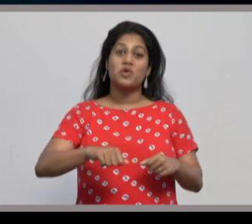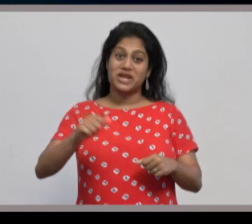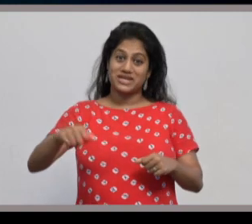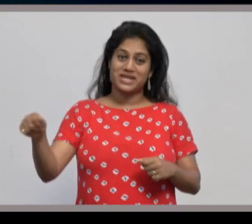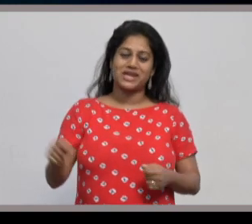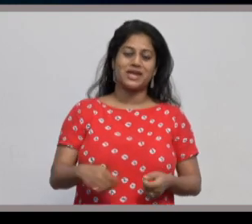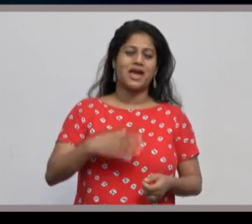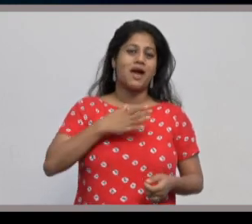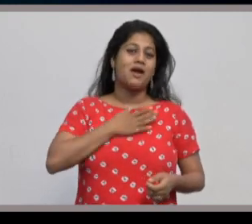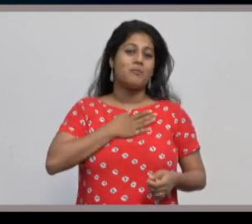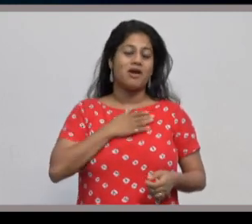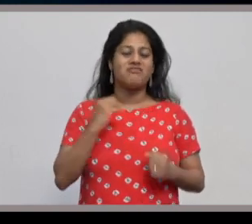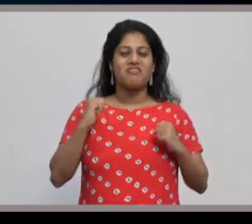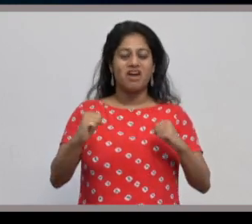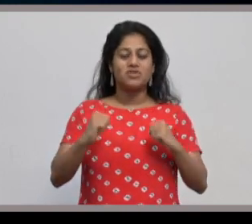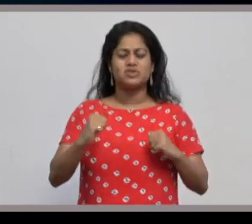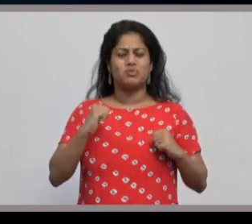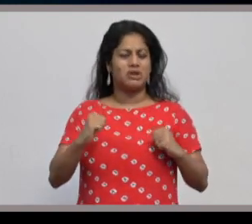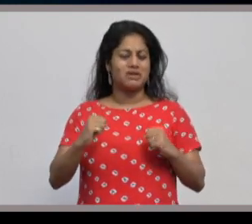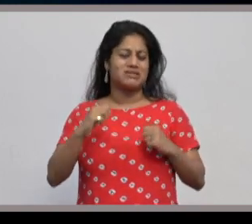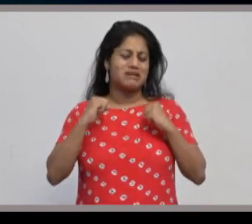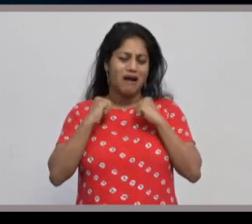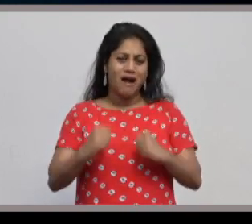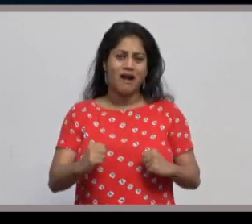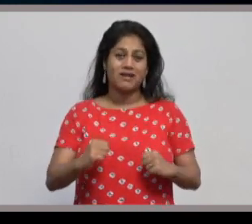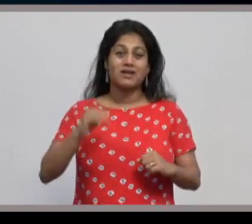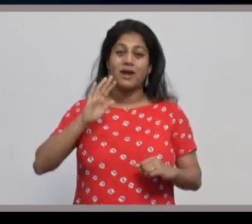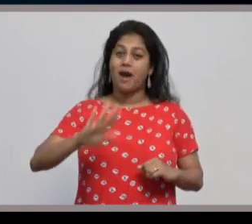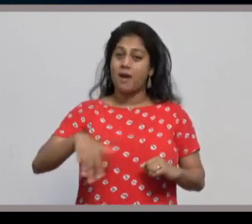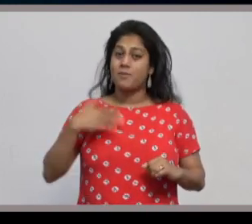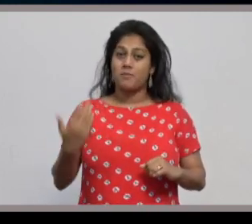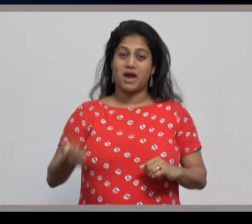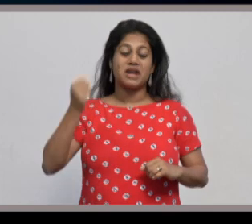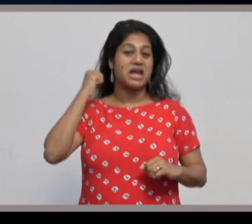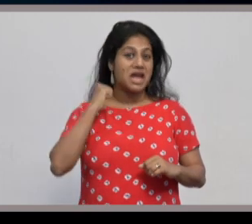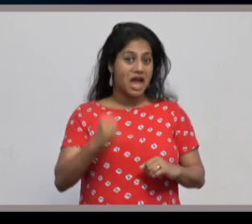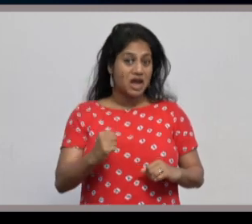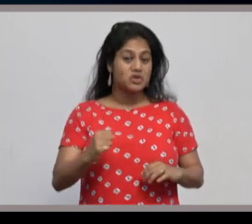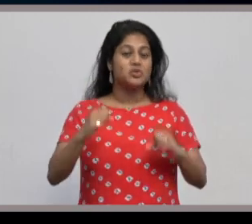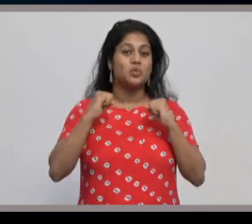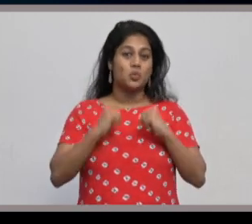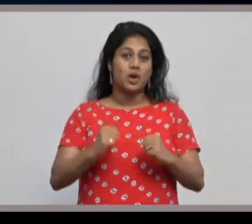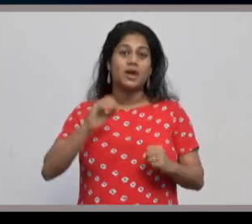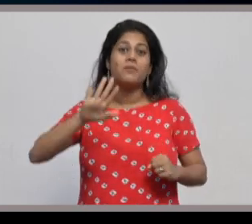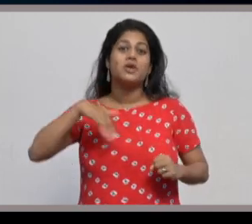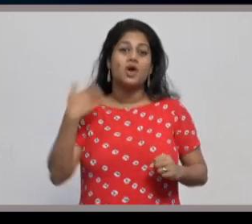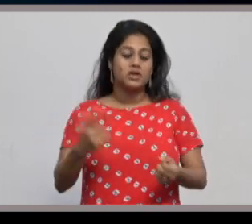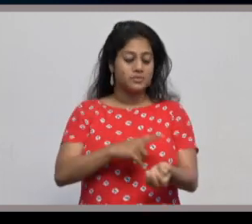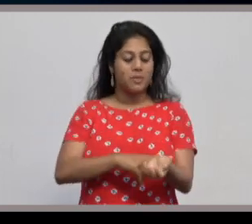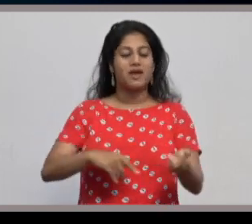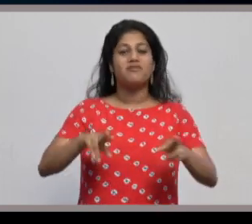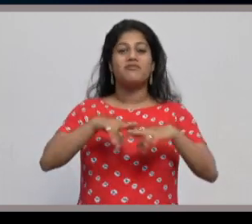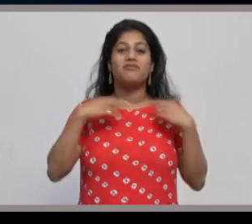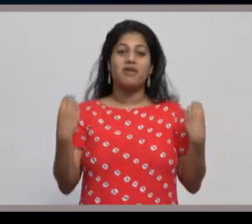somehow started work. Looking back, I know it is because I believe in God and I had faith that God